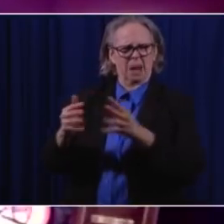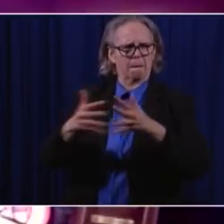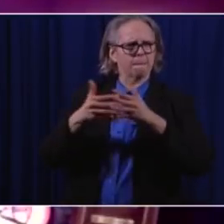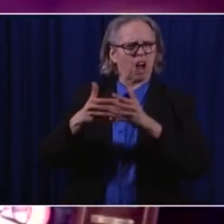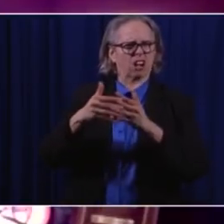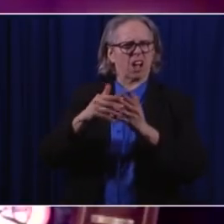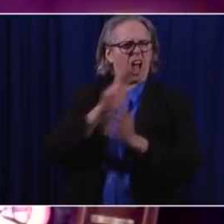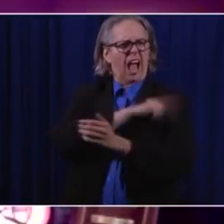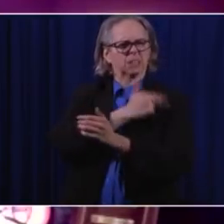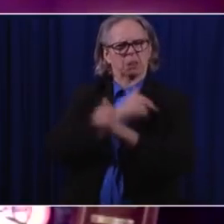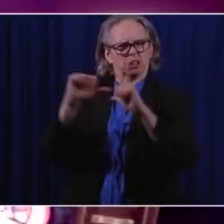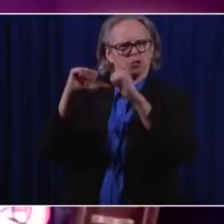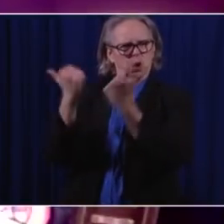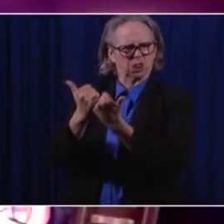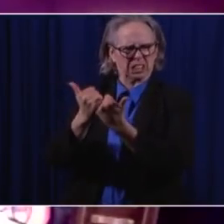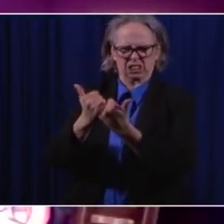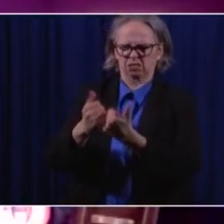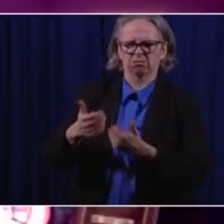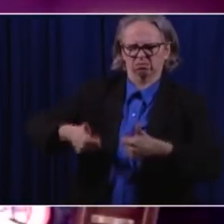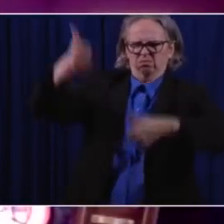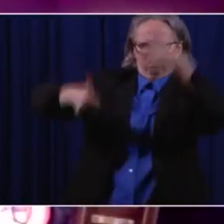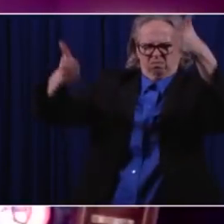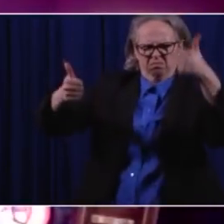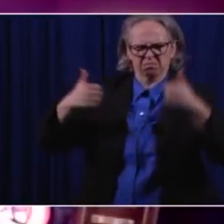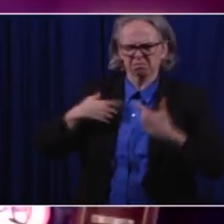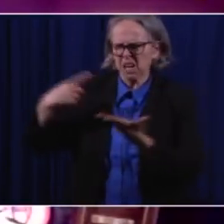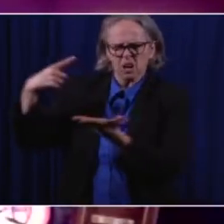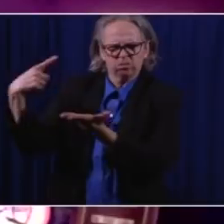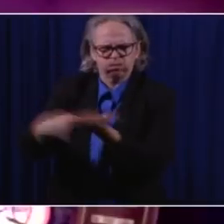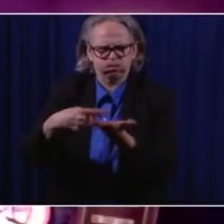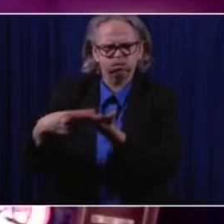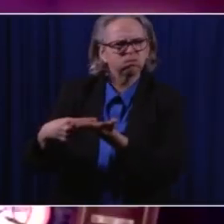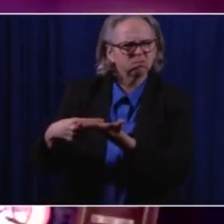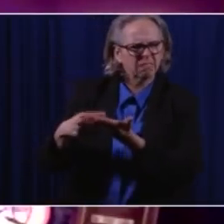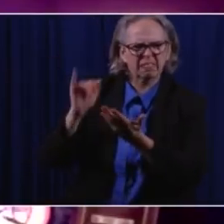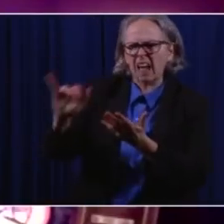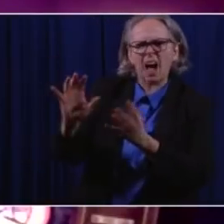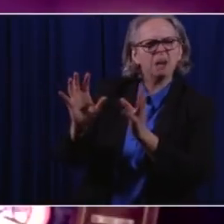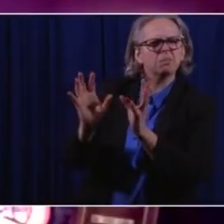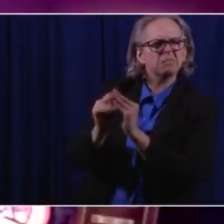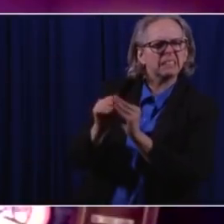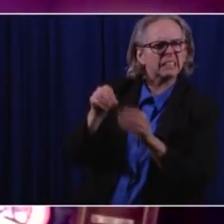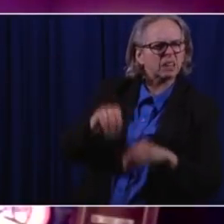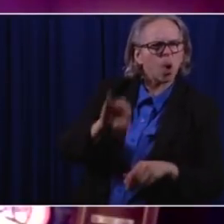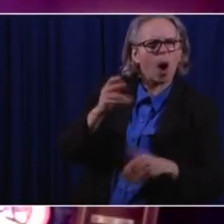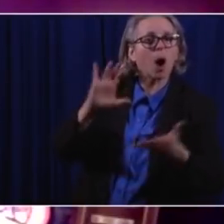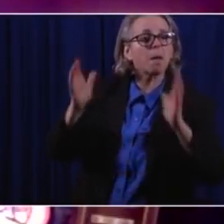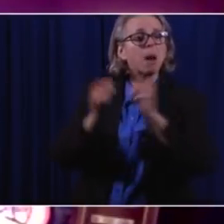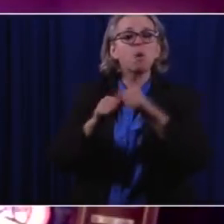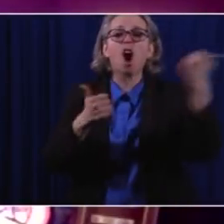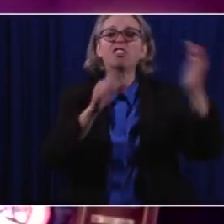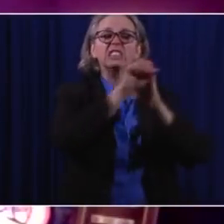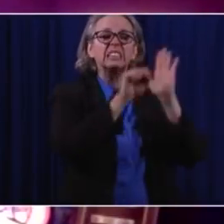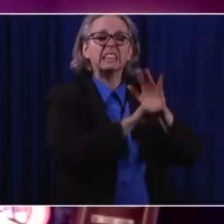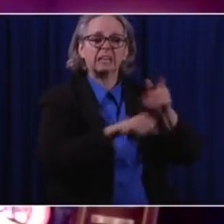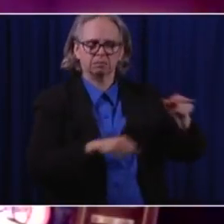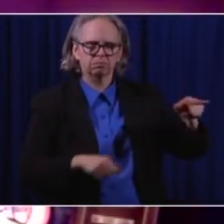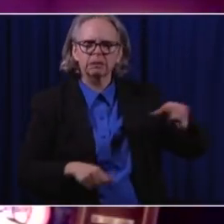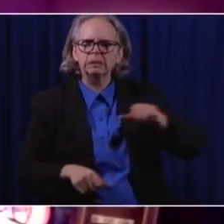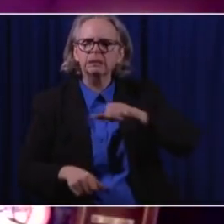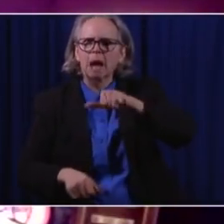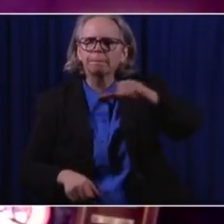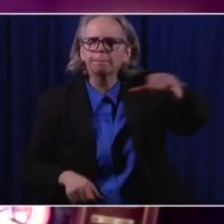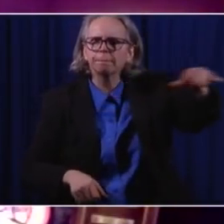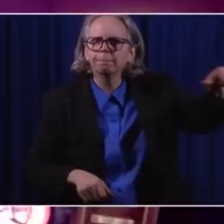in Ohio is echoed around the country. I left that meeting to come talk with you today, and this is the major topic that